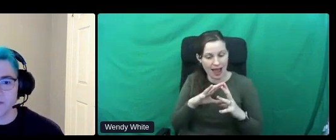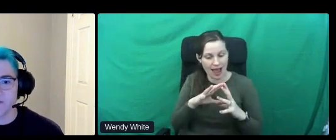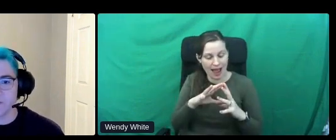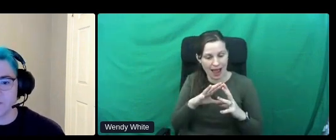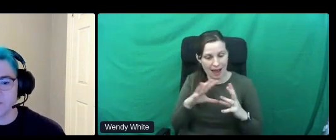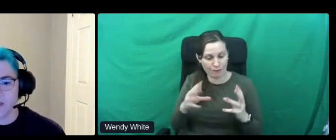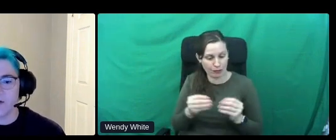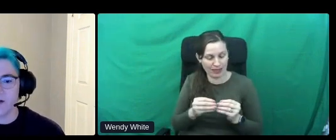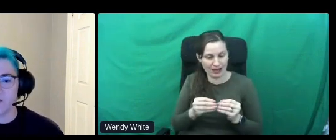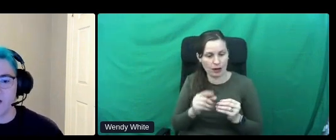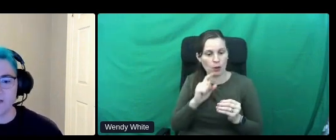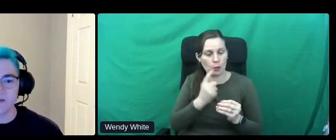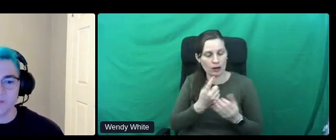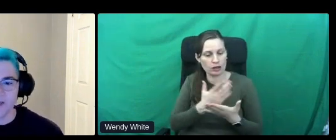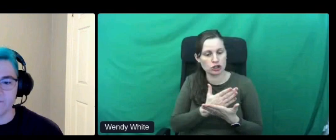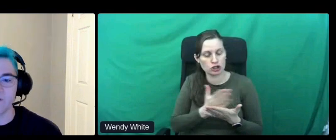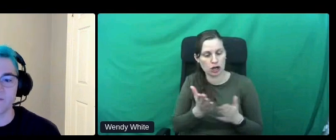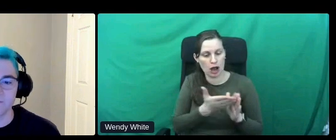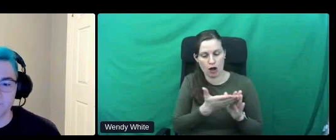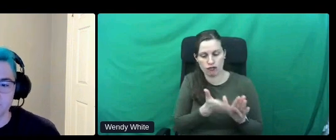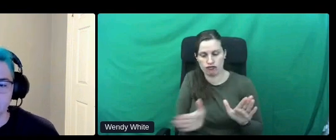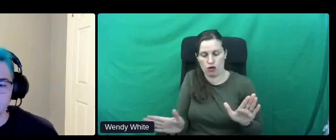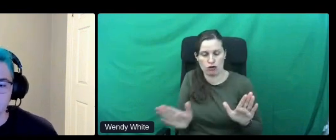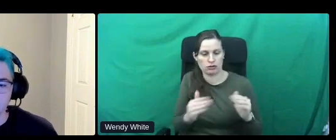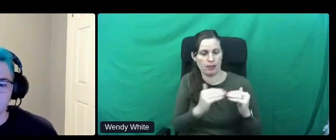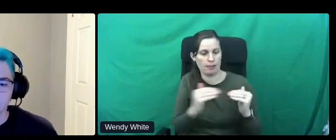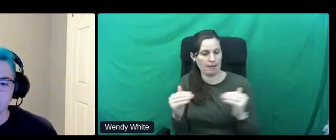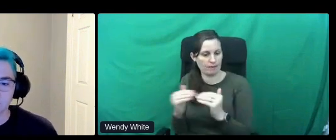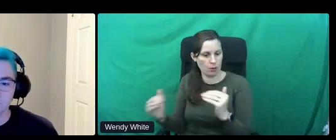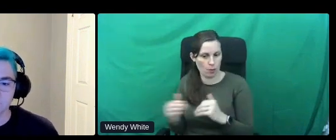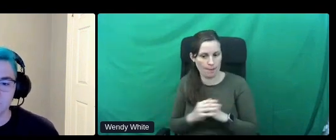is going to share across the platforms.